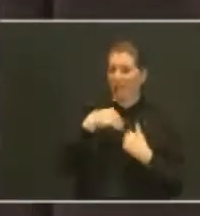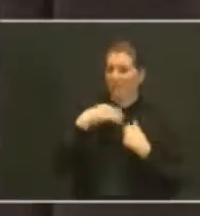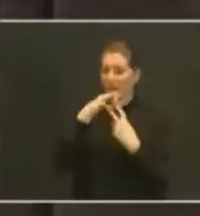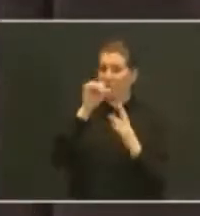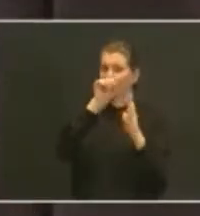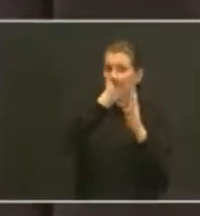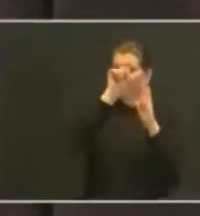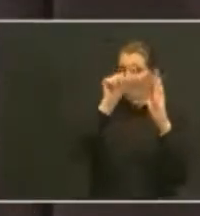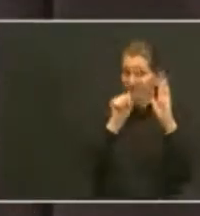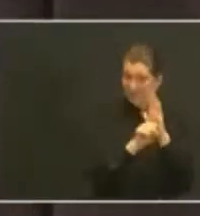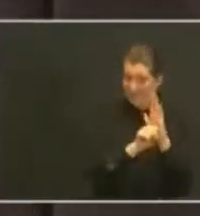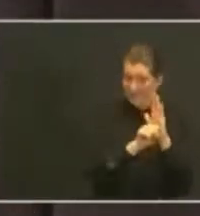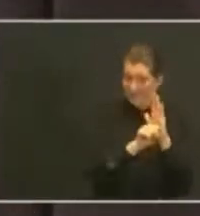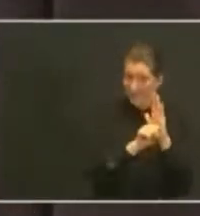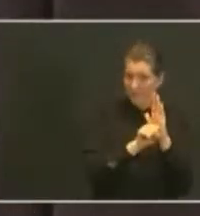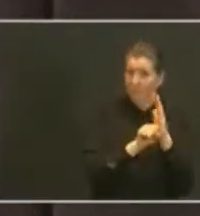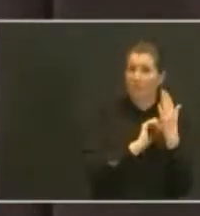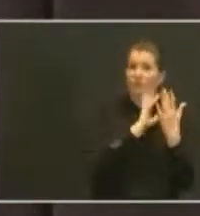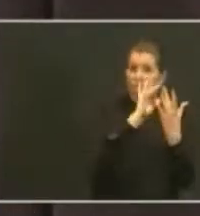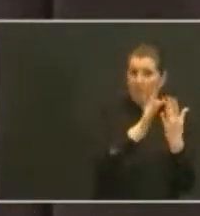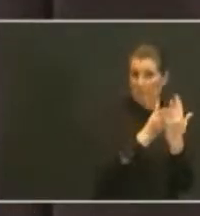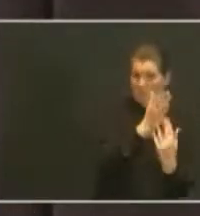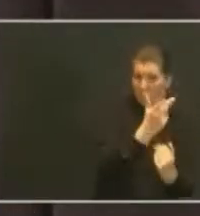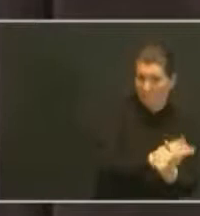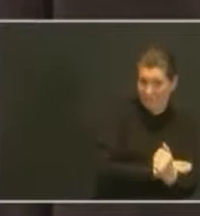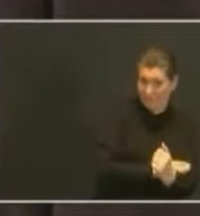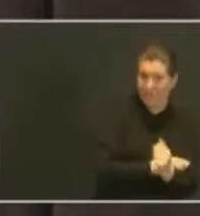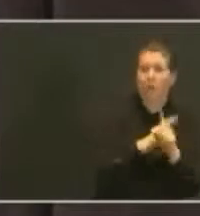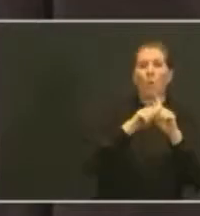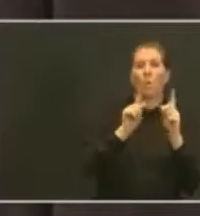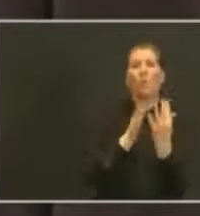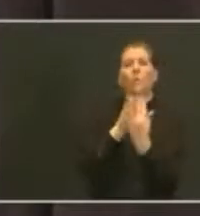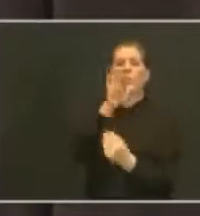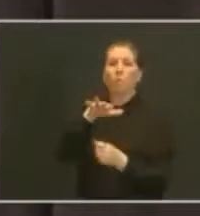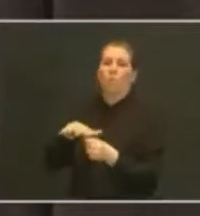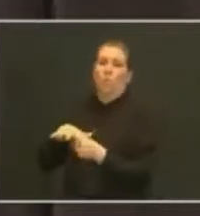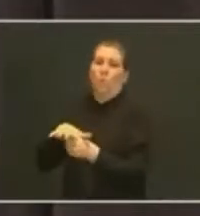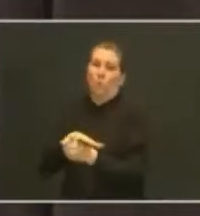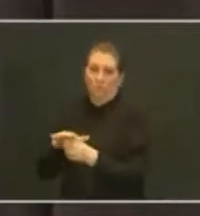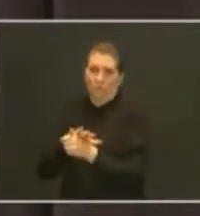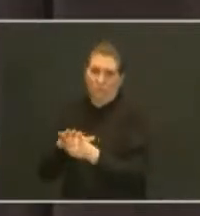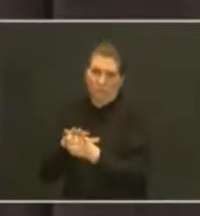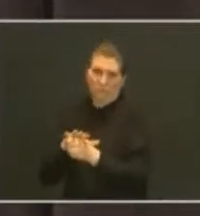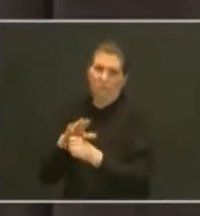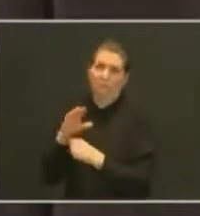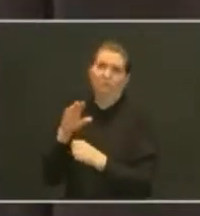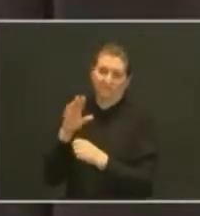phone number, single registration system that's run by the government.